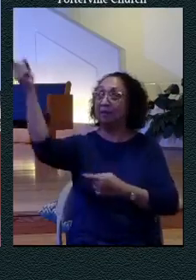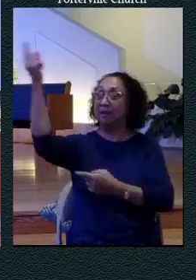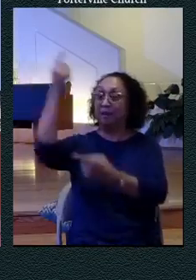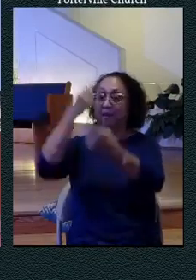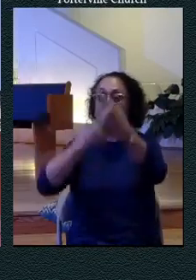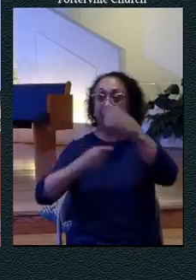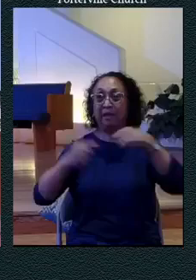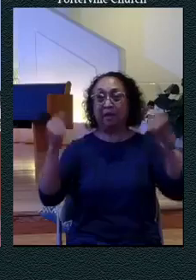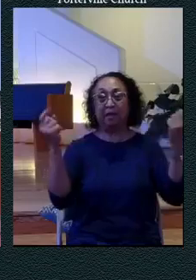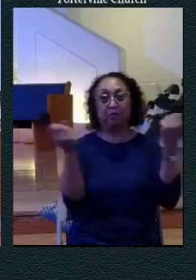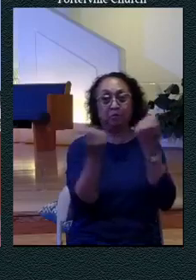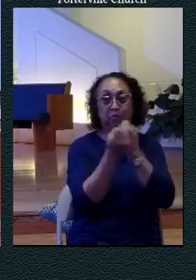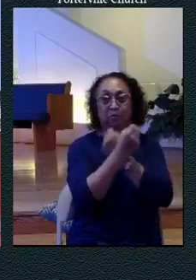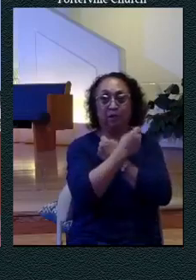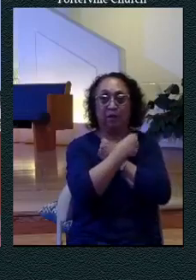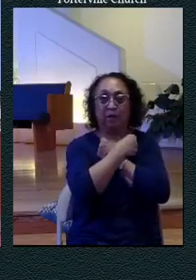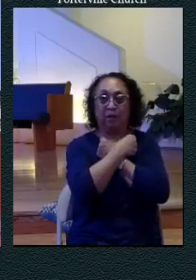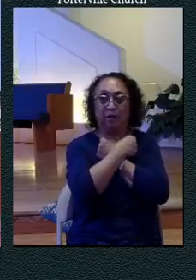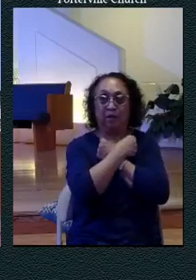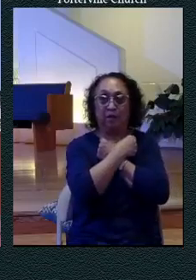Jesus. He came to